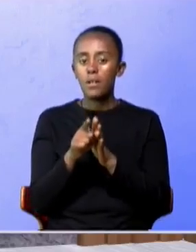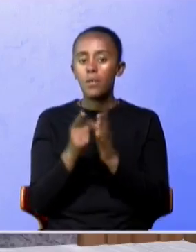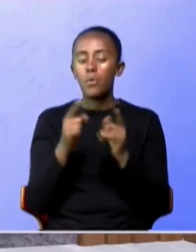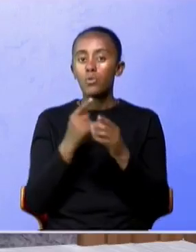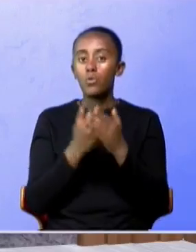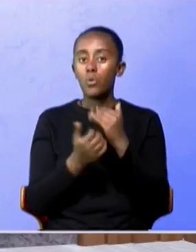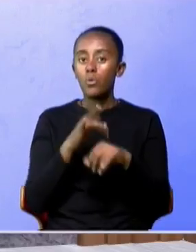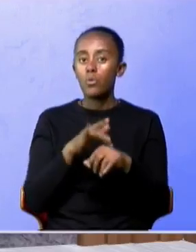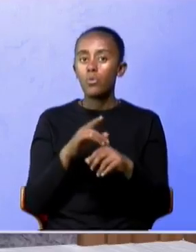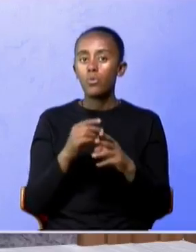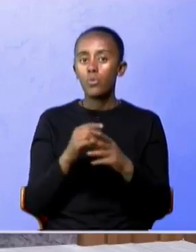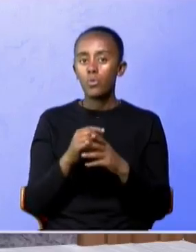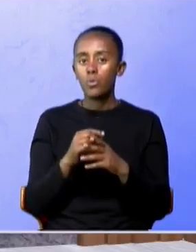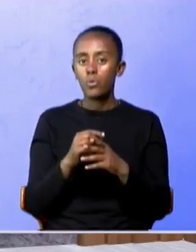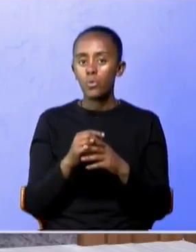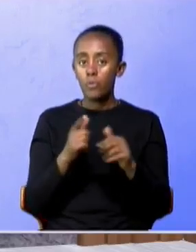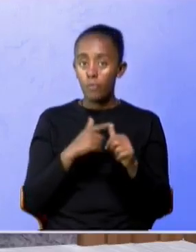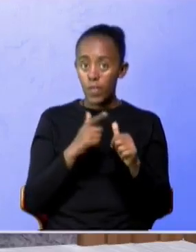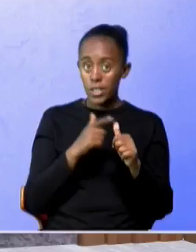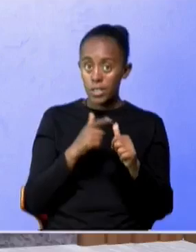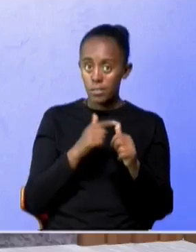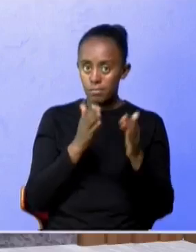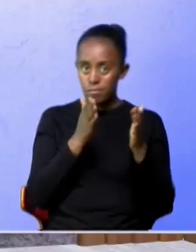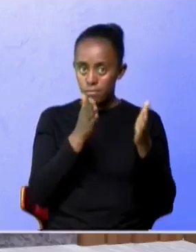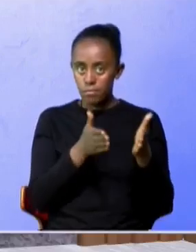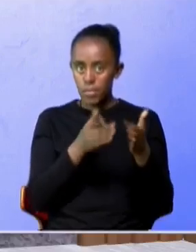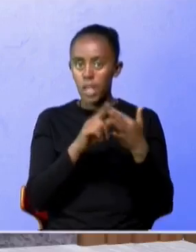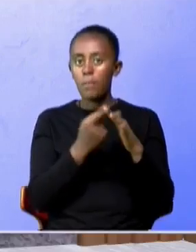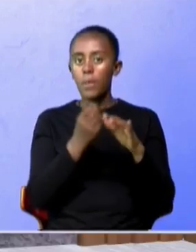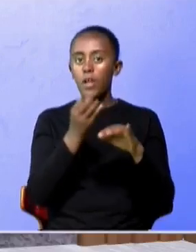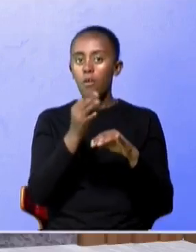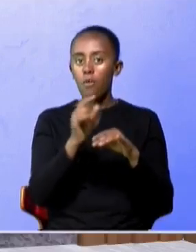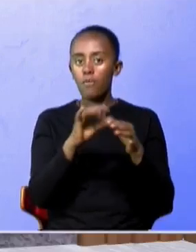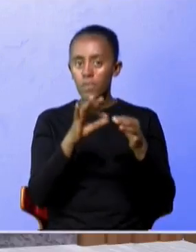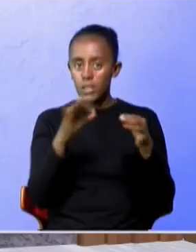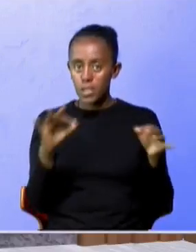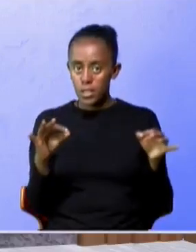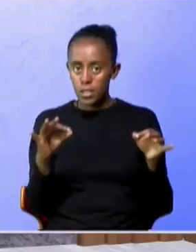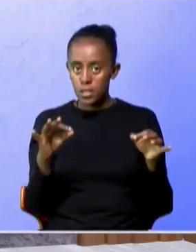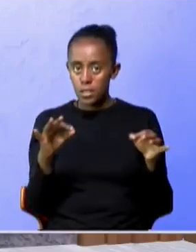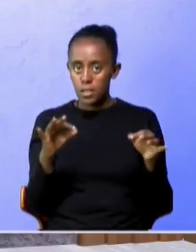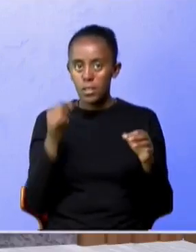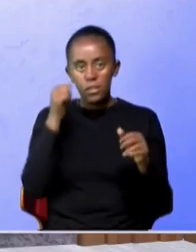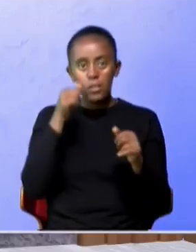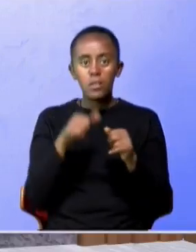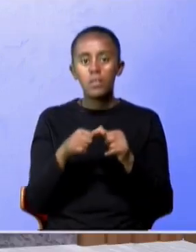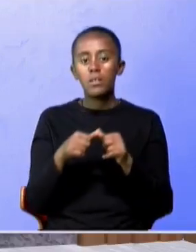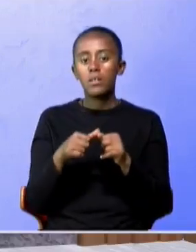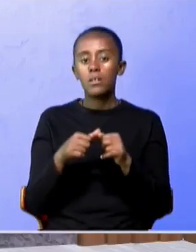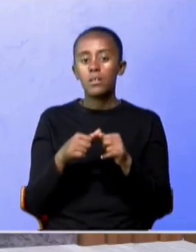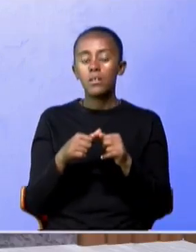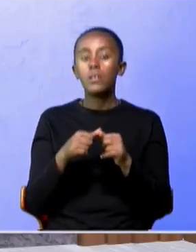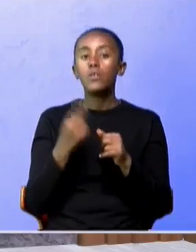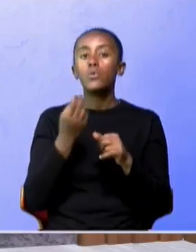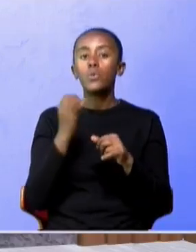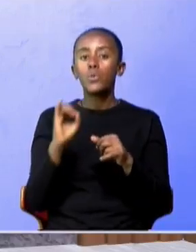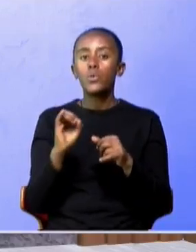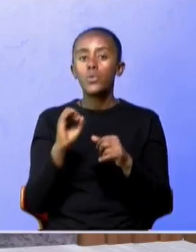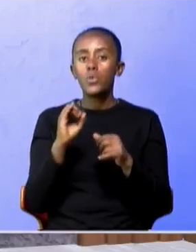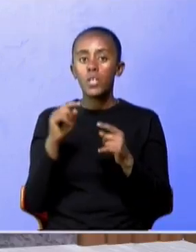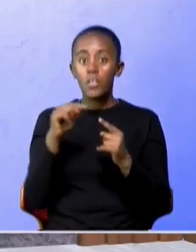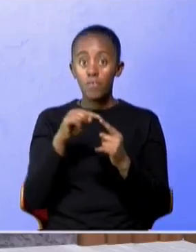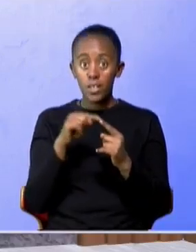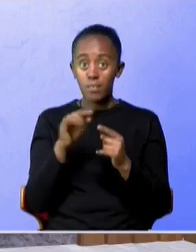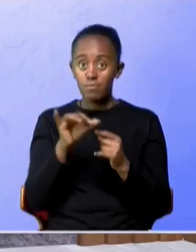talking about noun, it usually comes what? At the beginning, just like, if you remember, when we're using infinitive